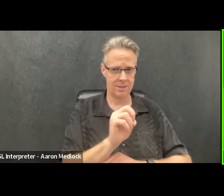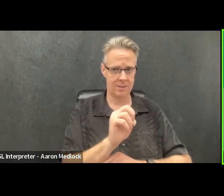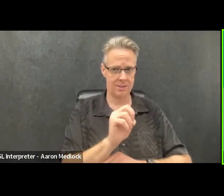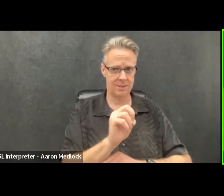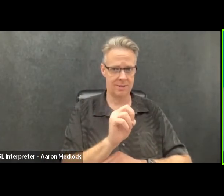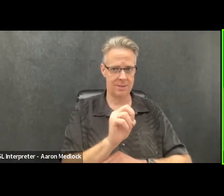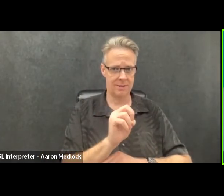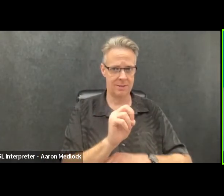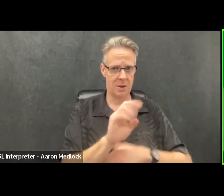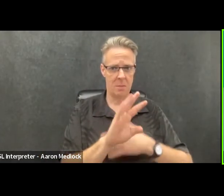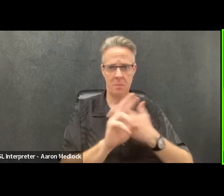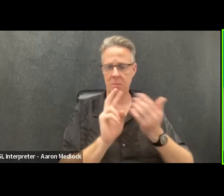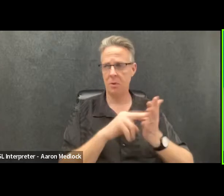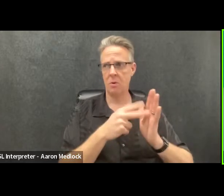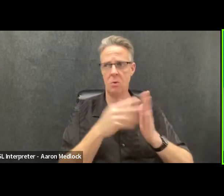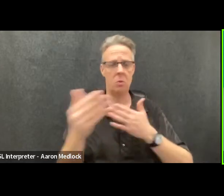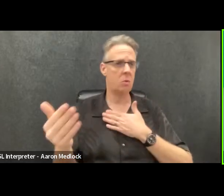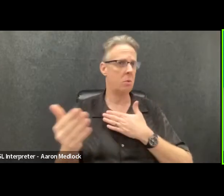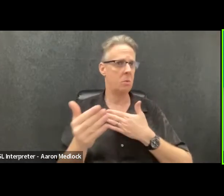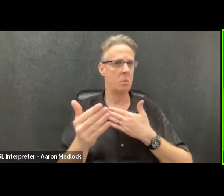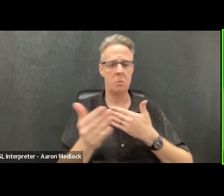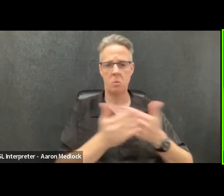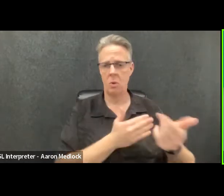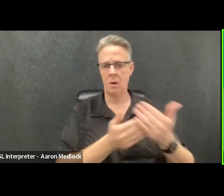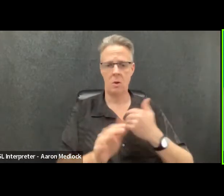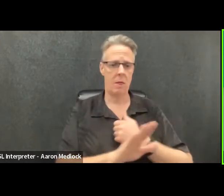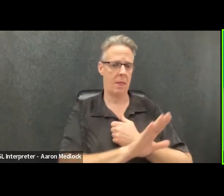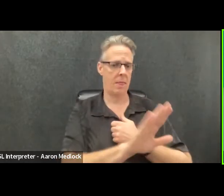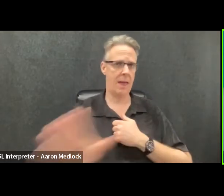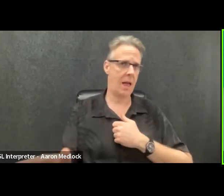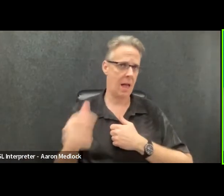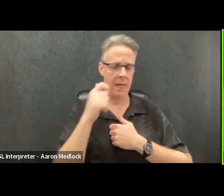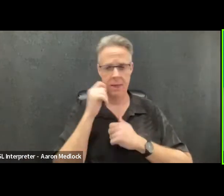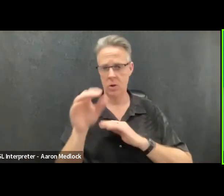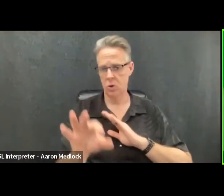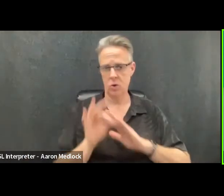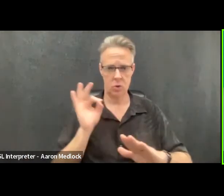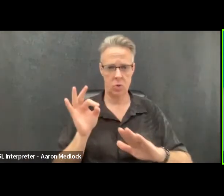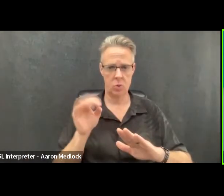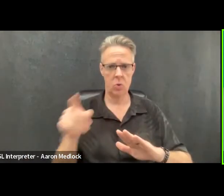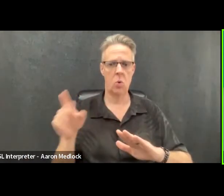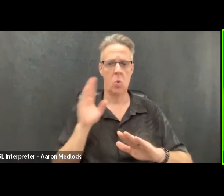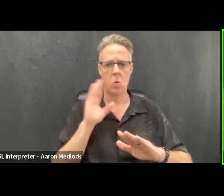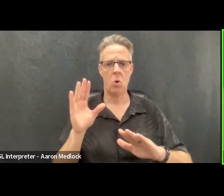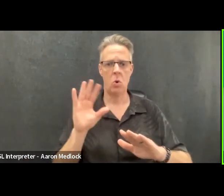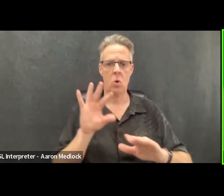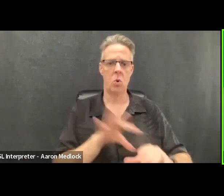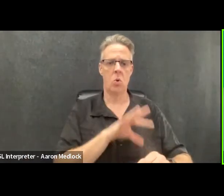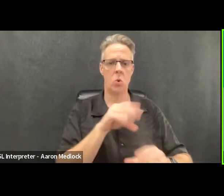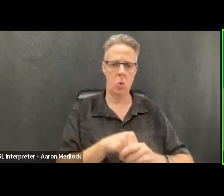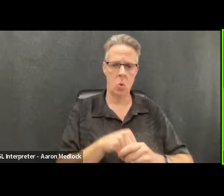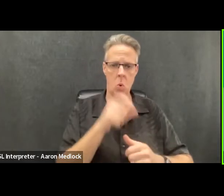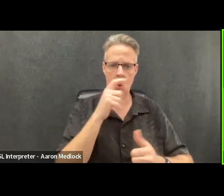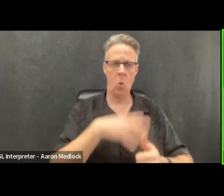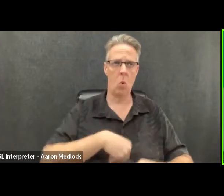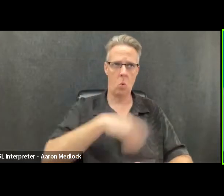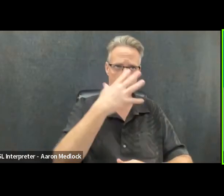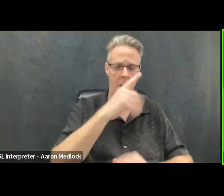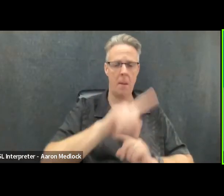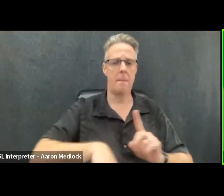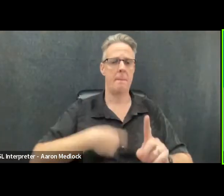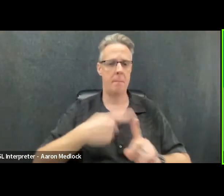all who, regardless of what ethnicity they selected, you're going to include people who selected white and